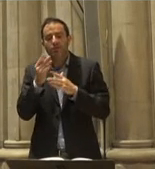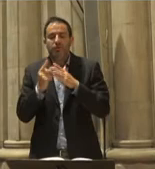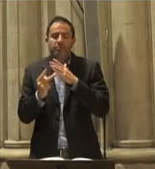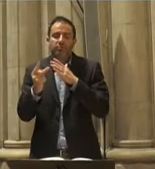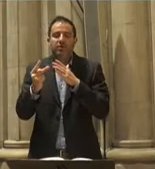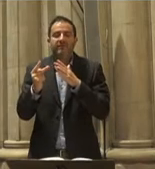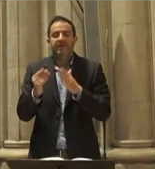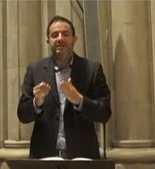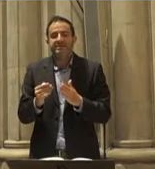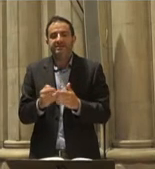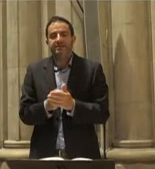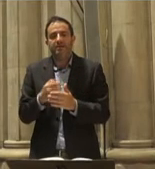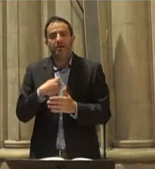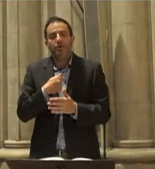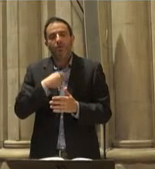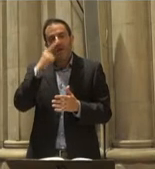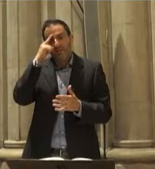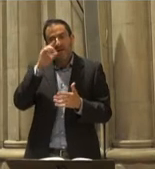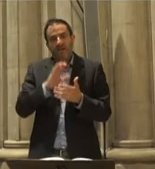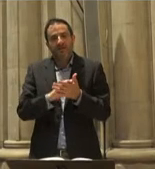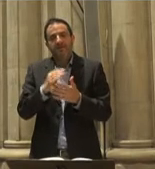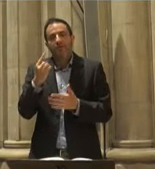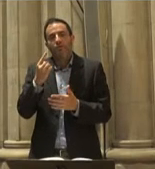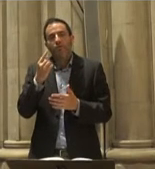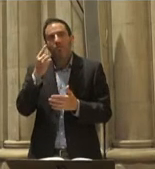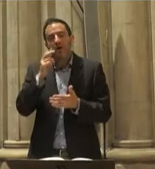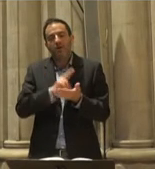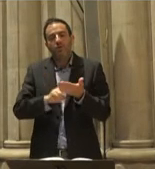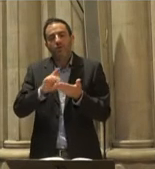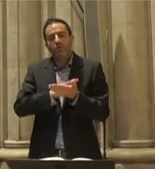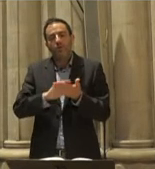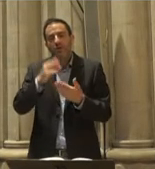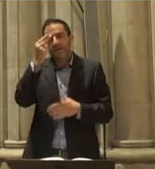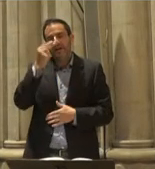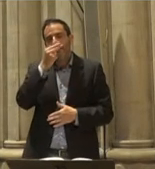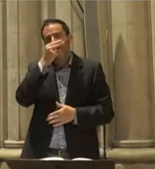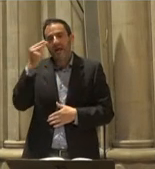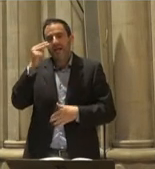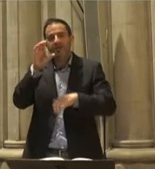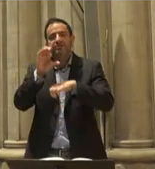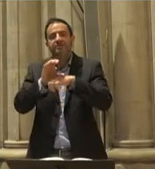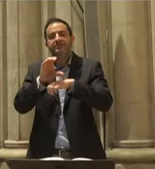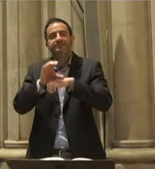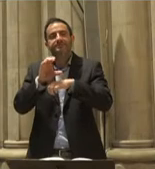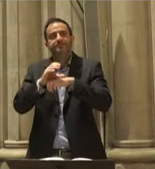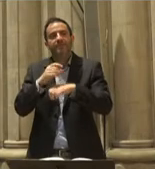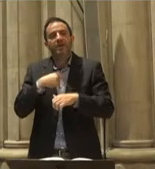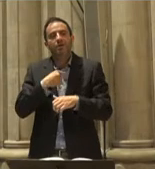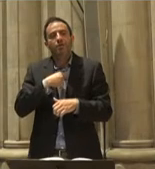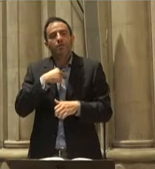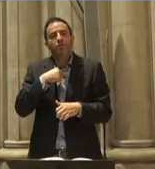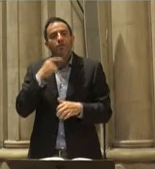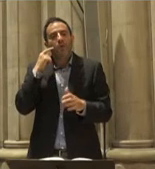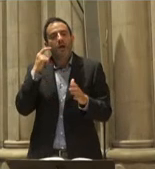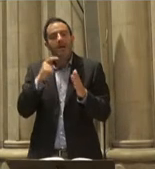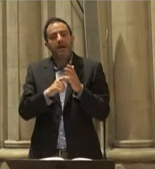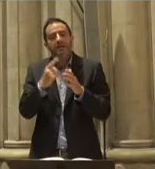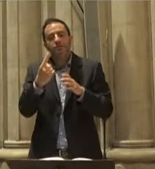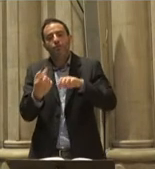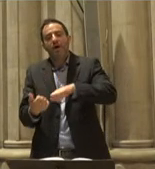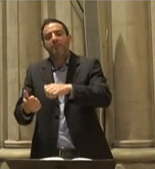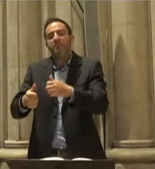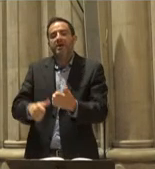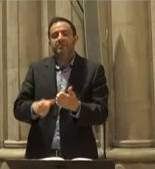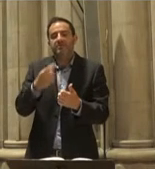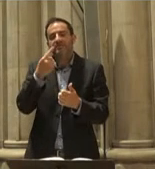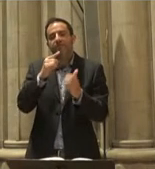prophets. We believe in one holy Catholic and apostolic church. We acknowledge one baptism for